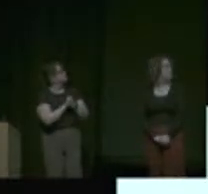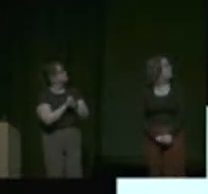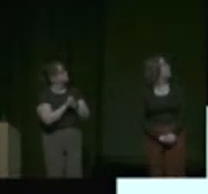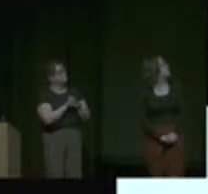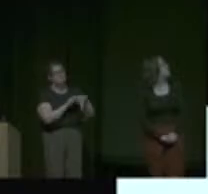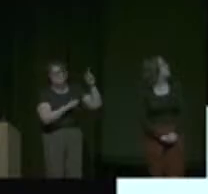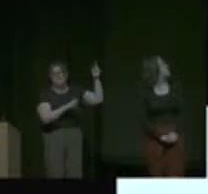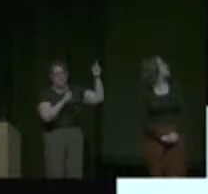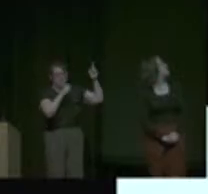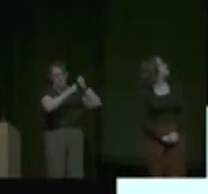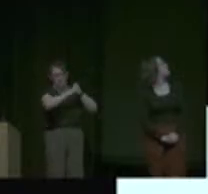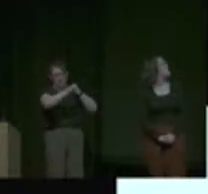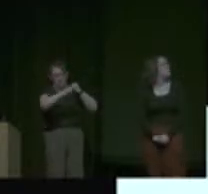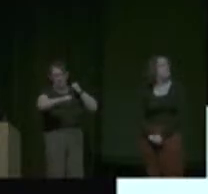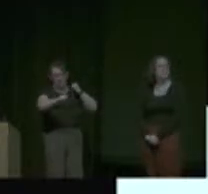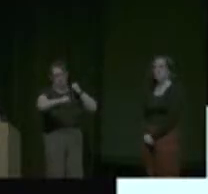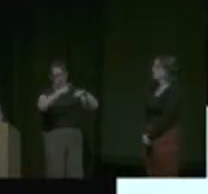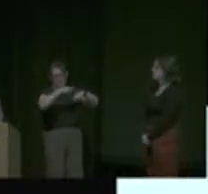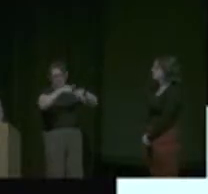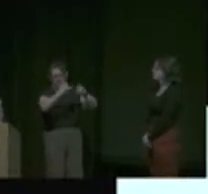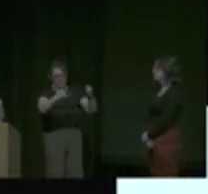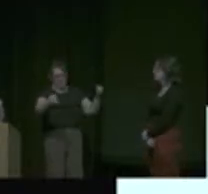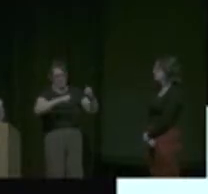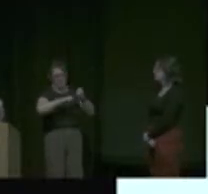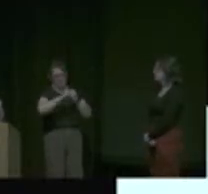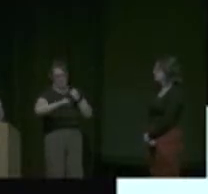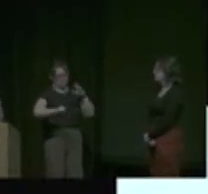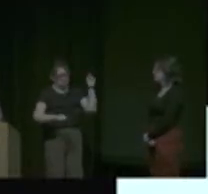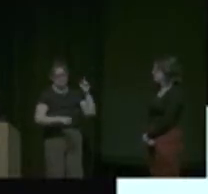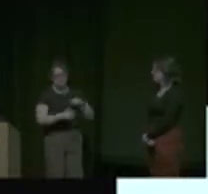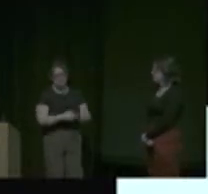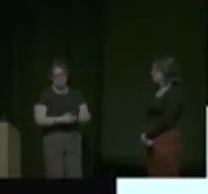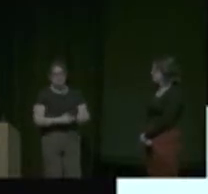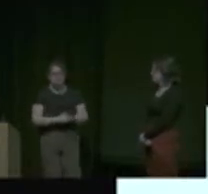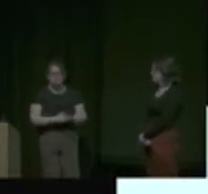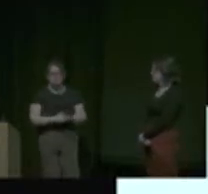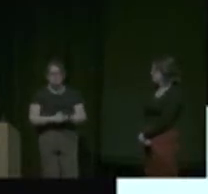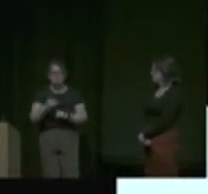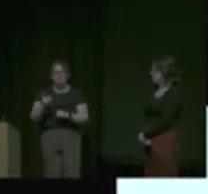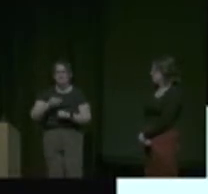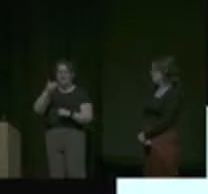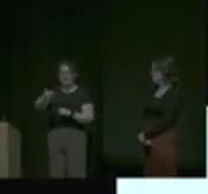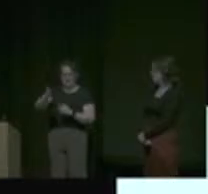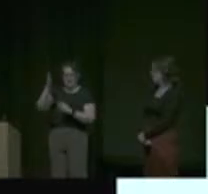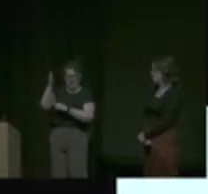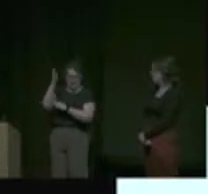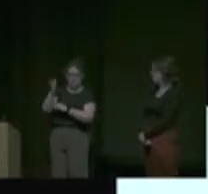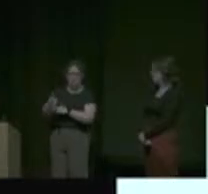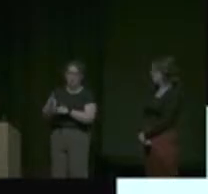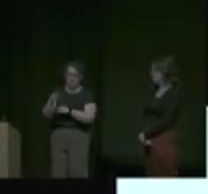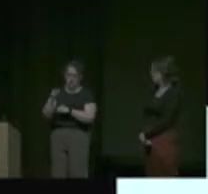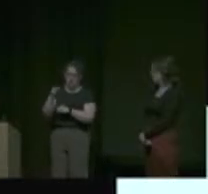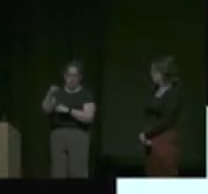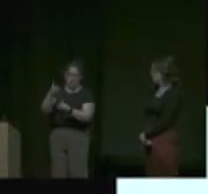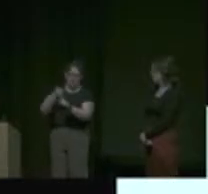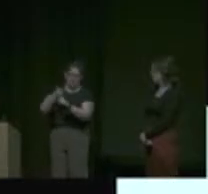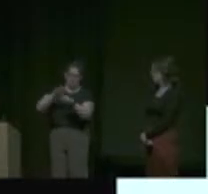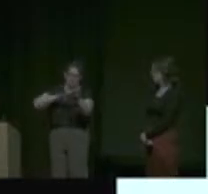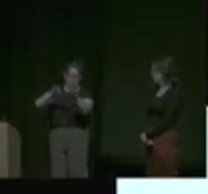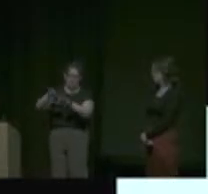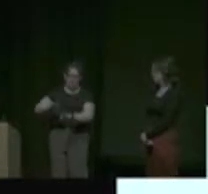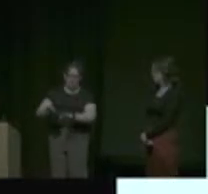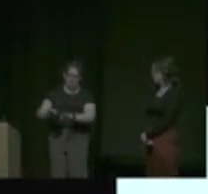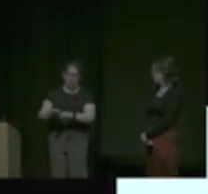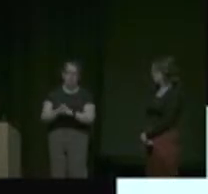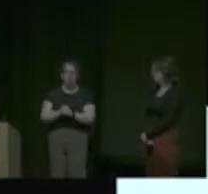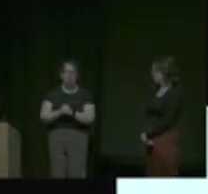I'm not going to spend too much time on project timeline because when I introduce the next speaker, he's going to spend more time going through the details, but did just